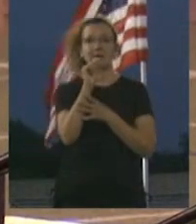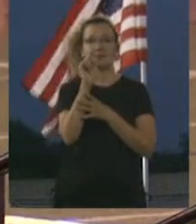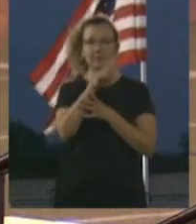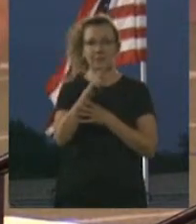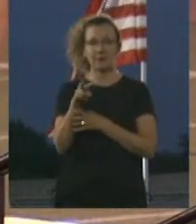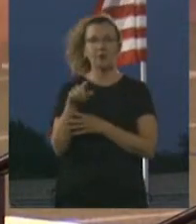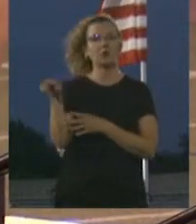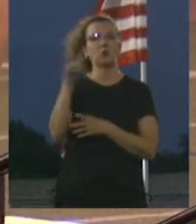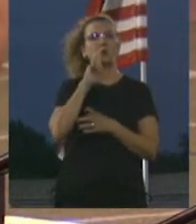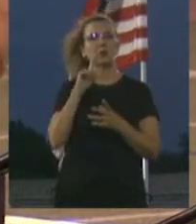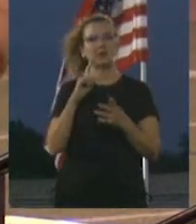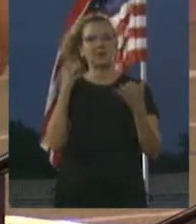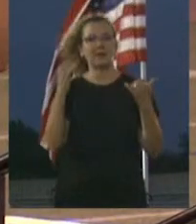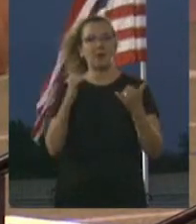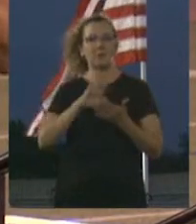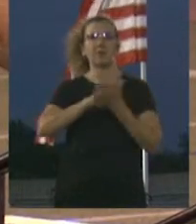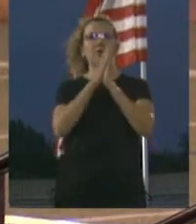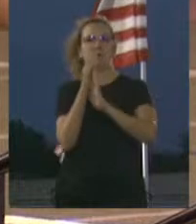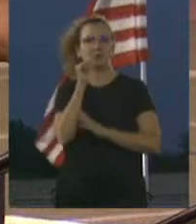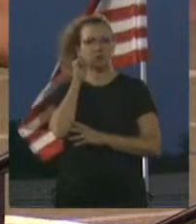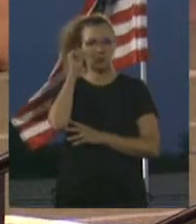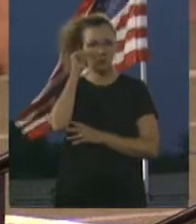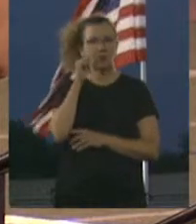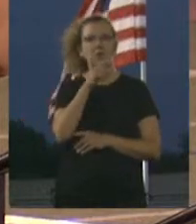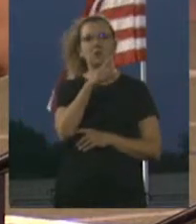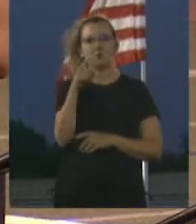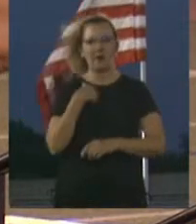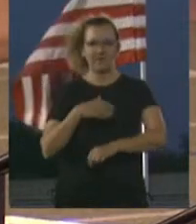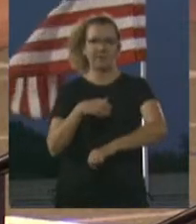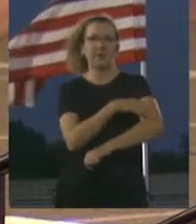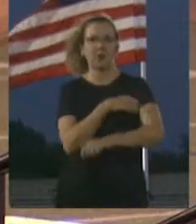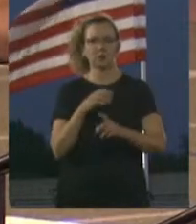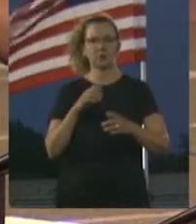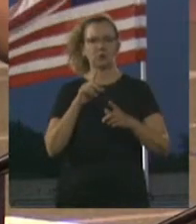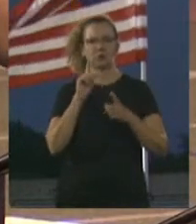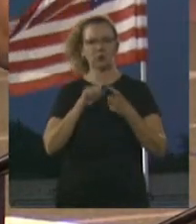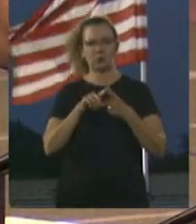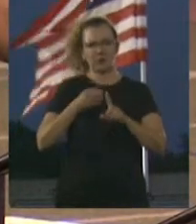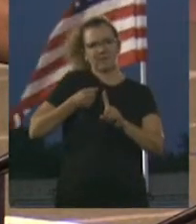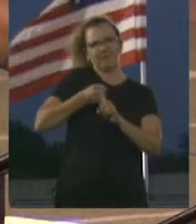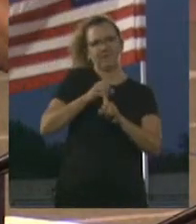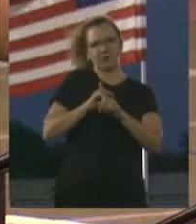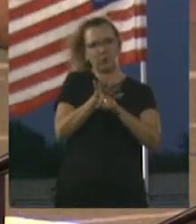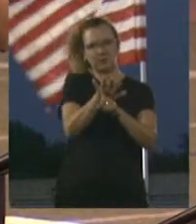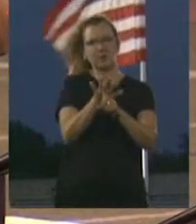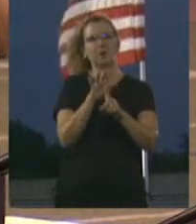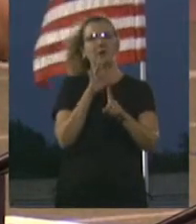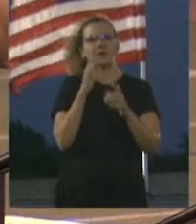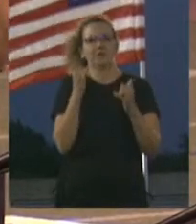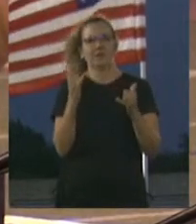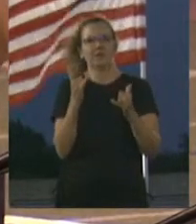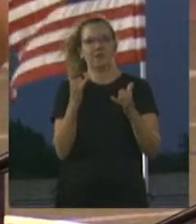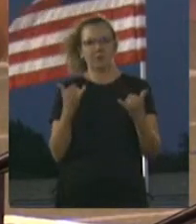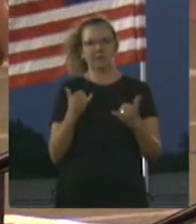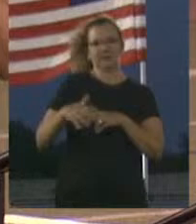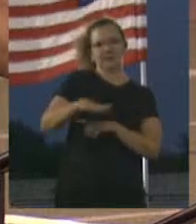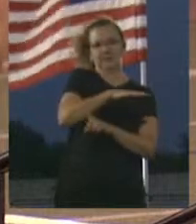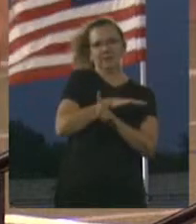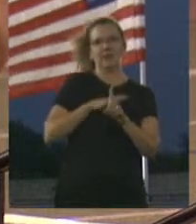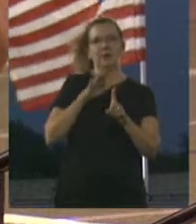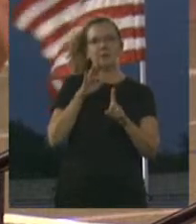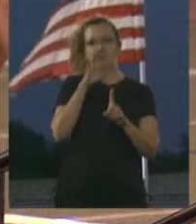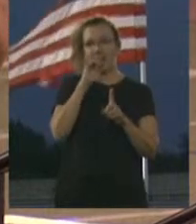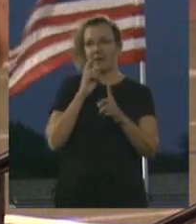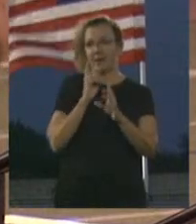of adulthood, remember that you have the power to shape the present and the future by joining with those around you, your